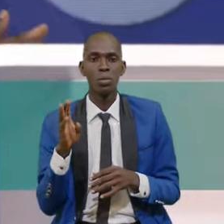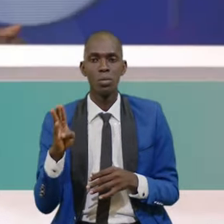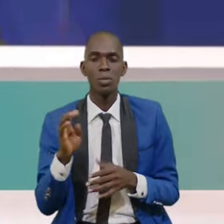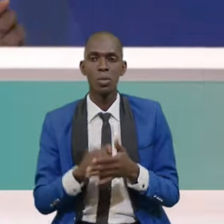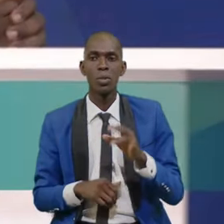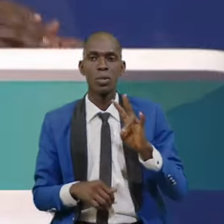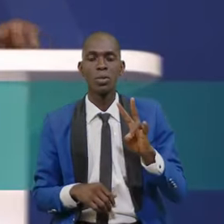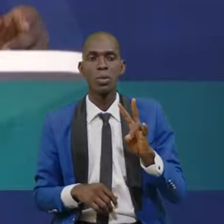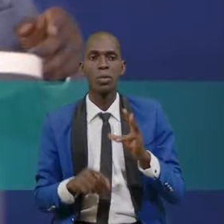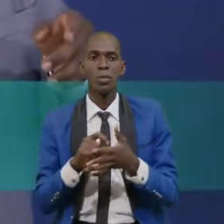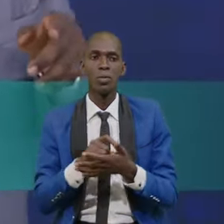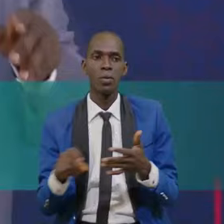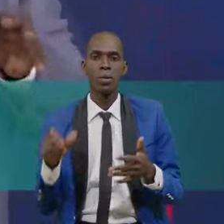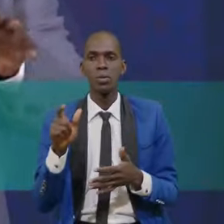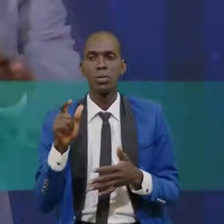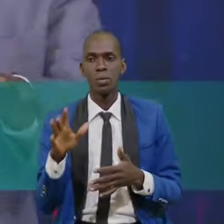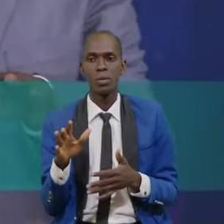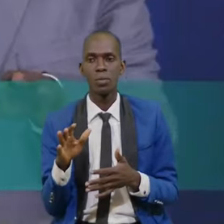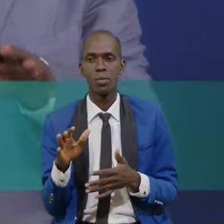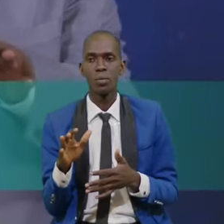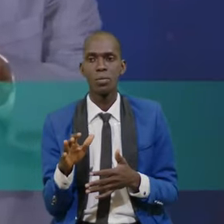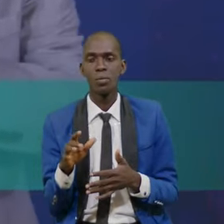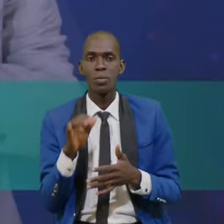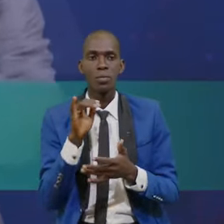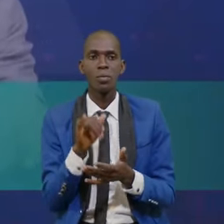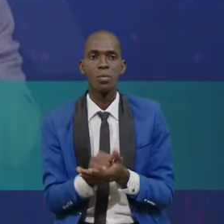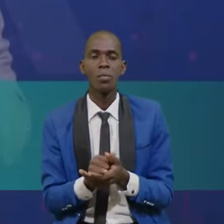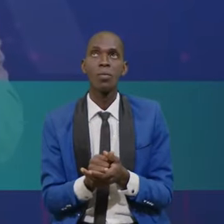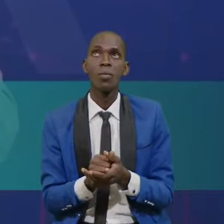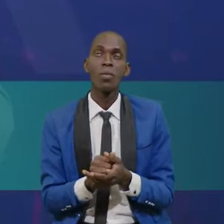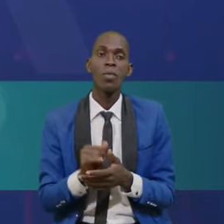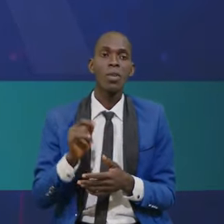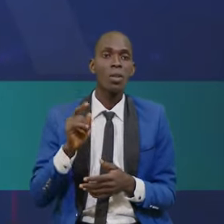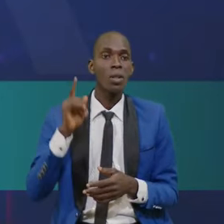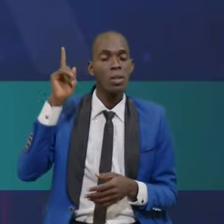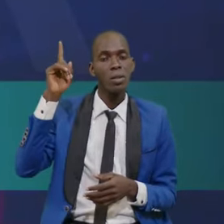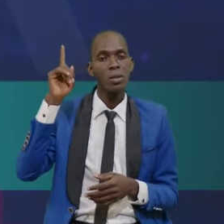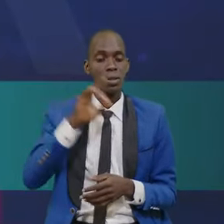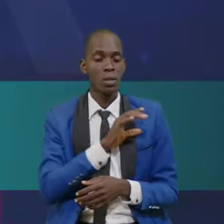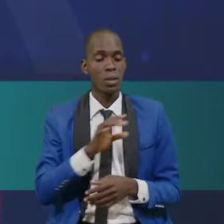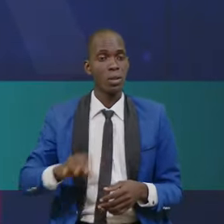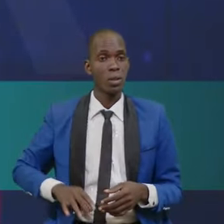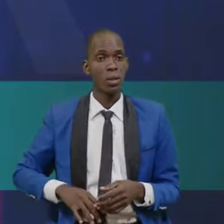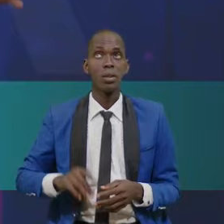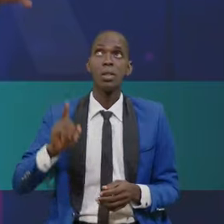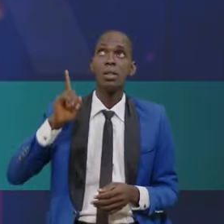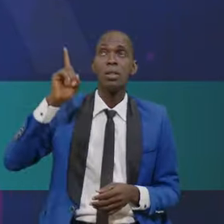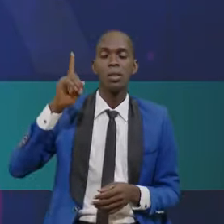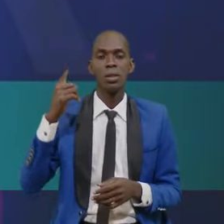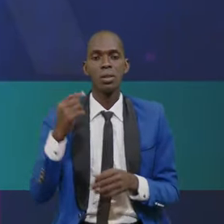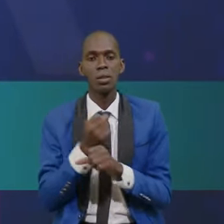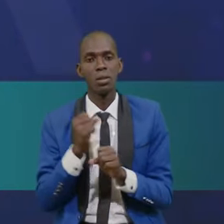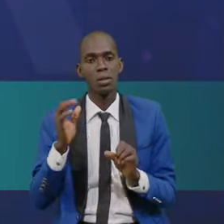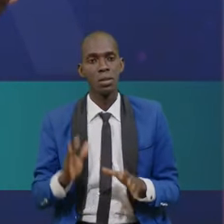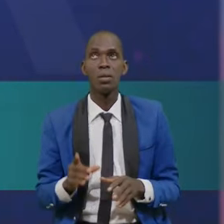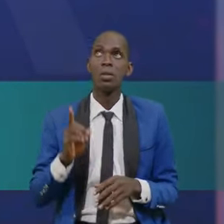verse 25, it says, wherefore he, Christ, he, the Savior, he,